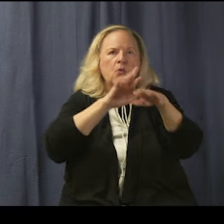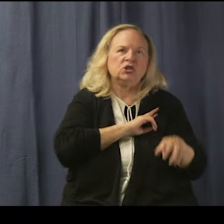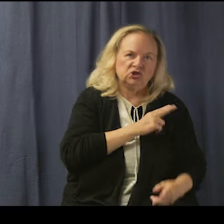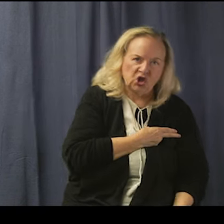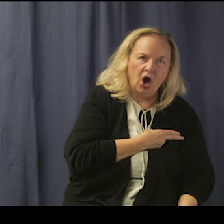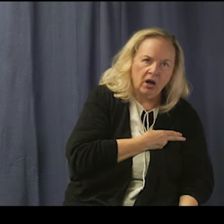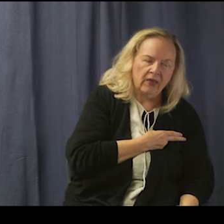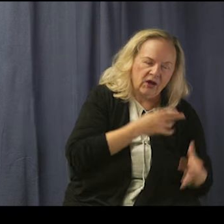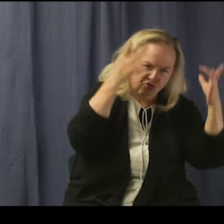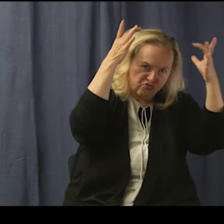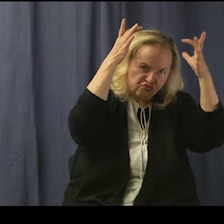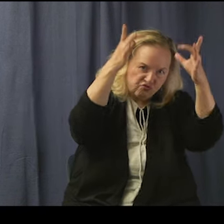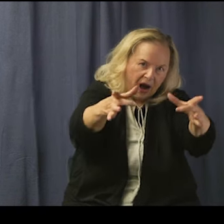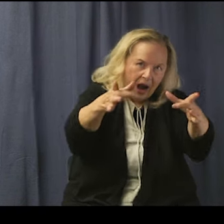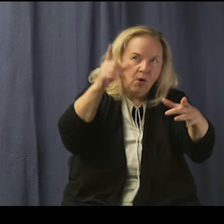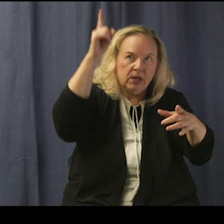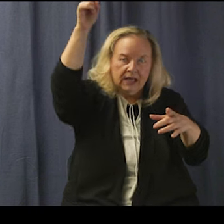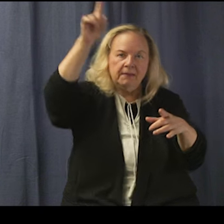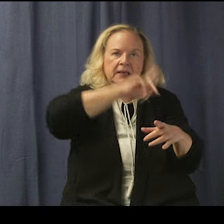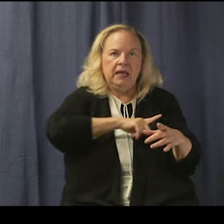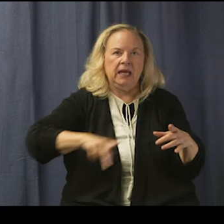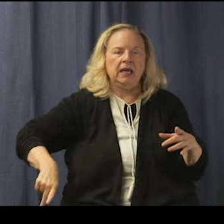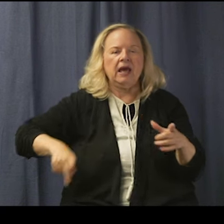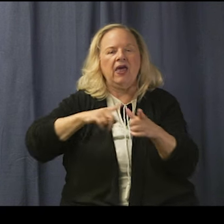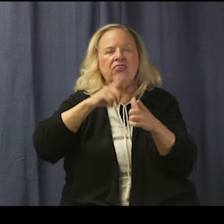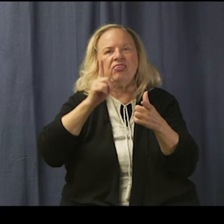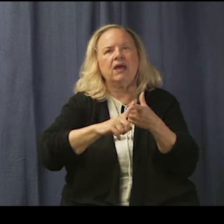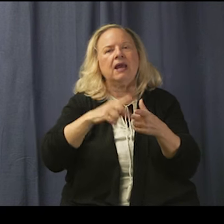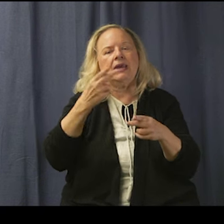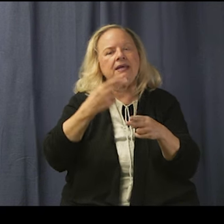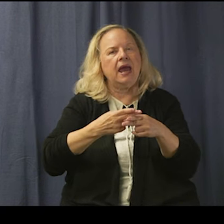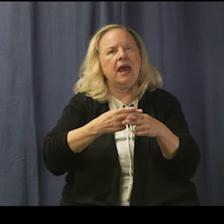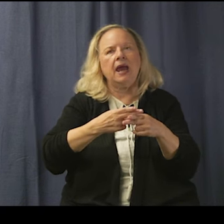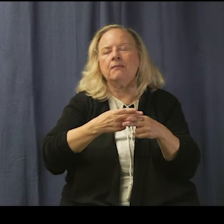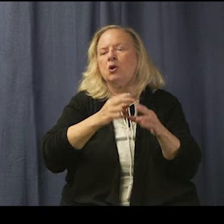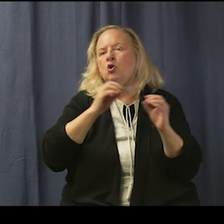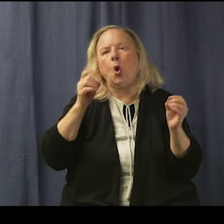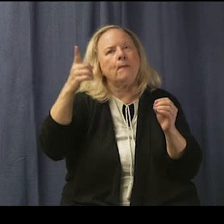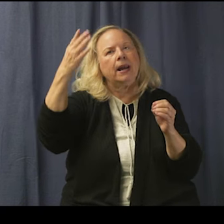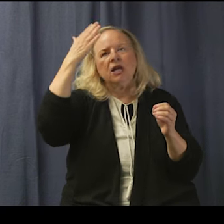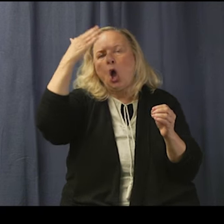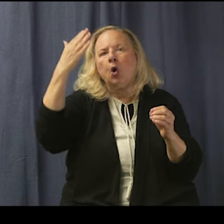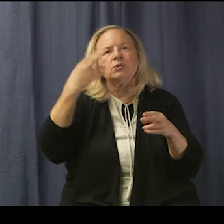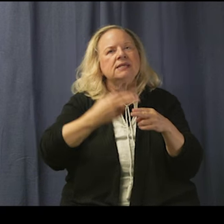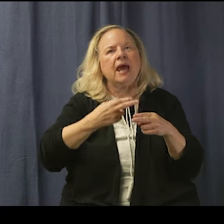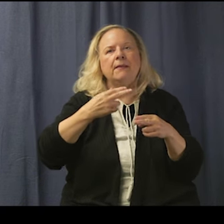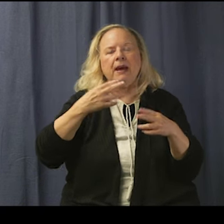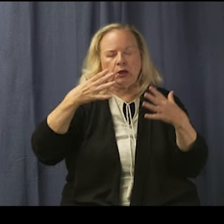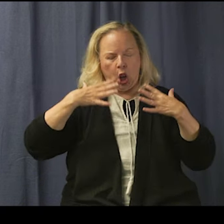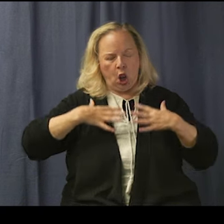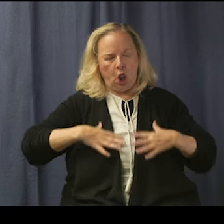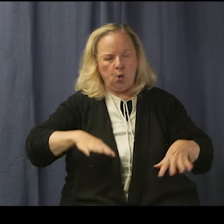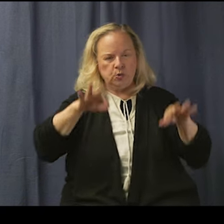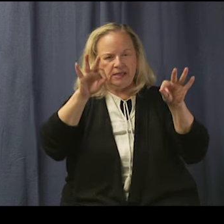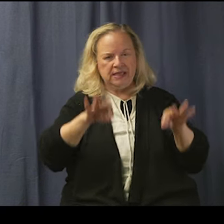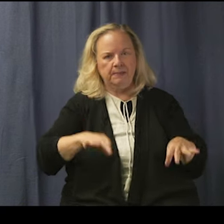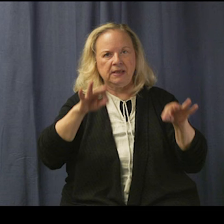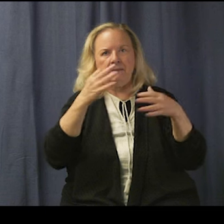Rosh Hashanah. We crown him king. And it says that no, he had a name written no one knew. And he was clothed with a vesture dipped